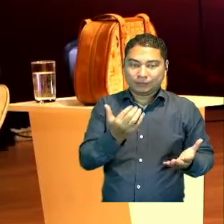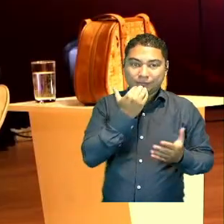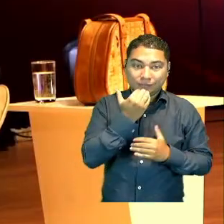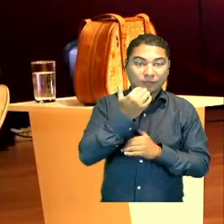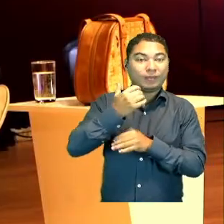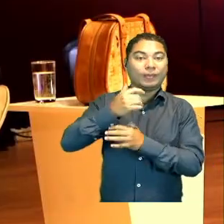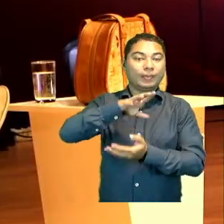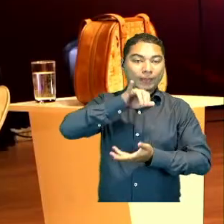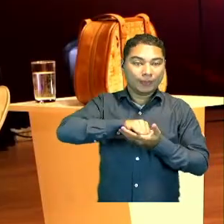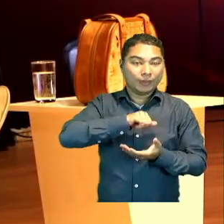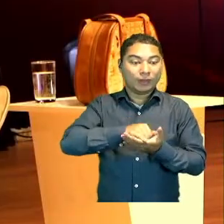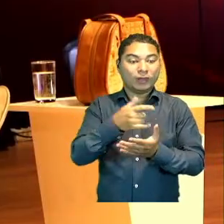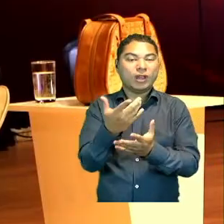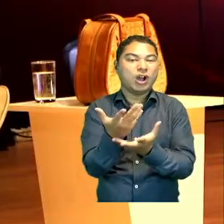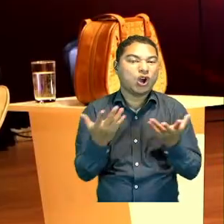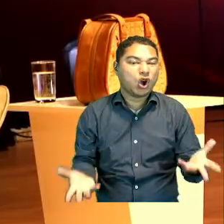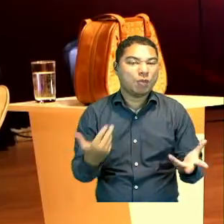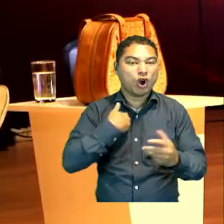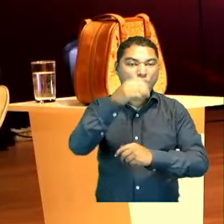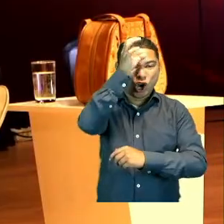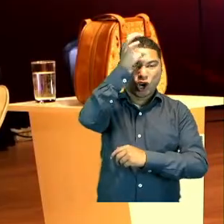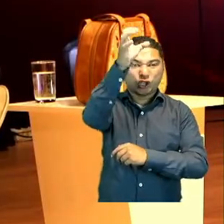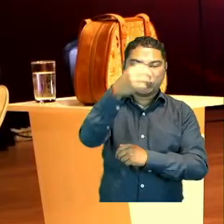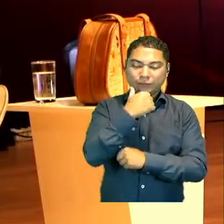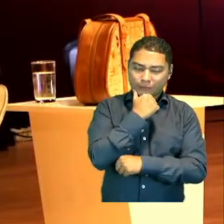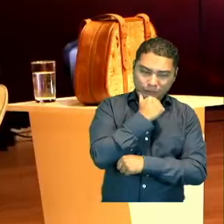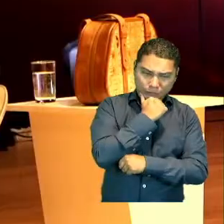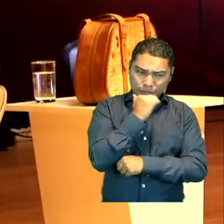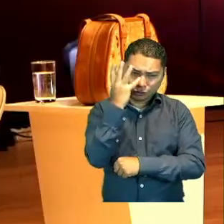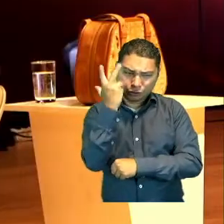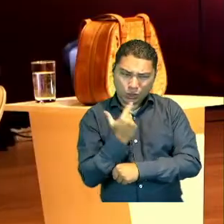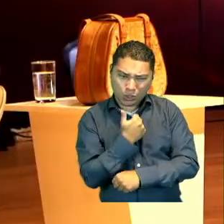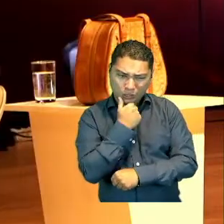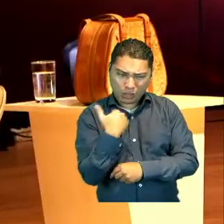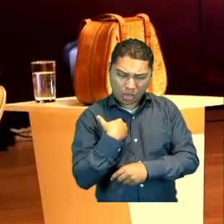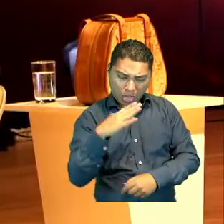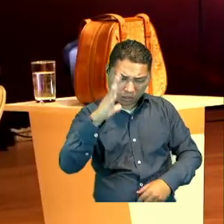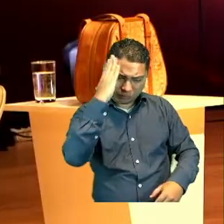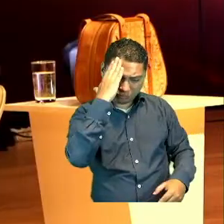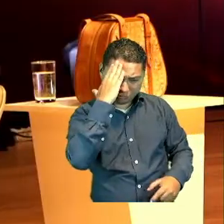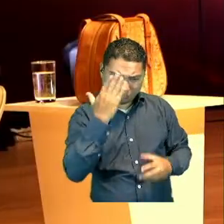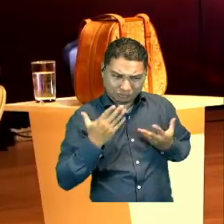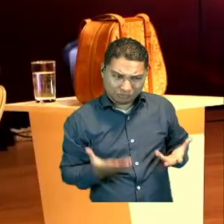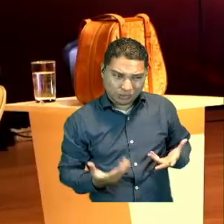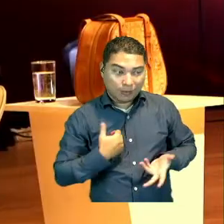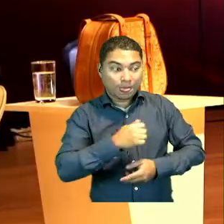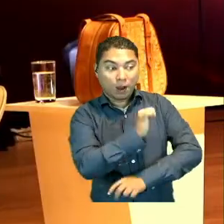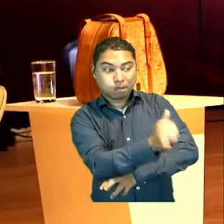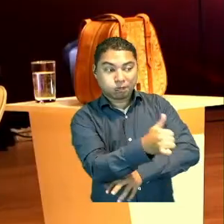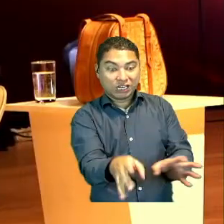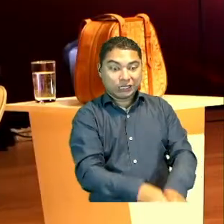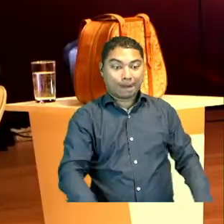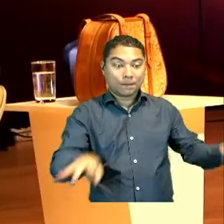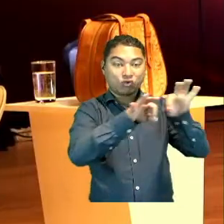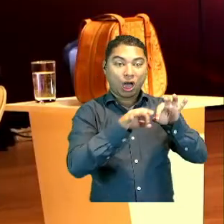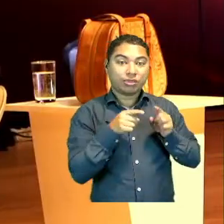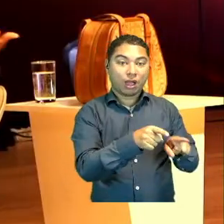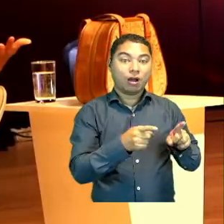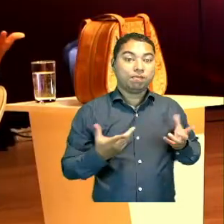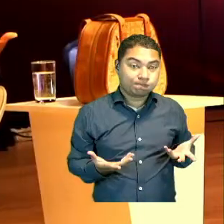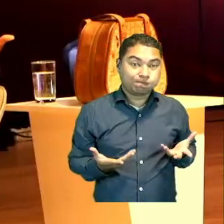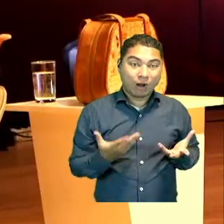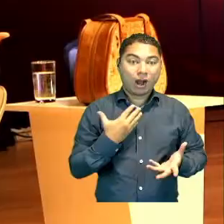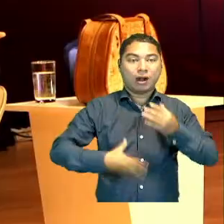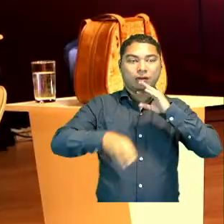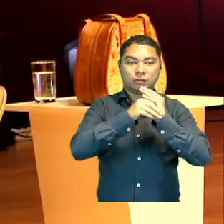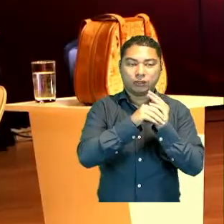practices, thinking of that moment of birthing, and giving life to another? Maybe you're not thinking about